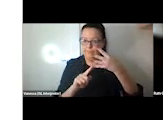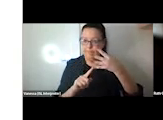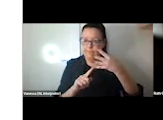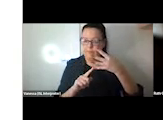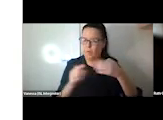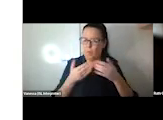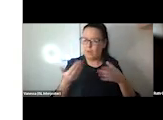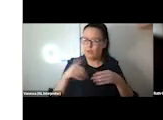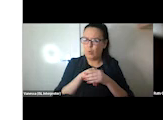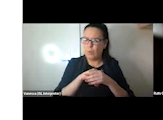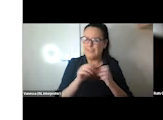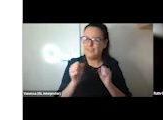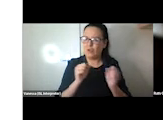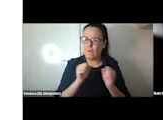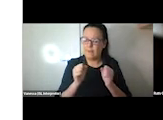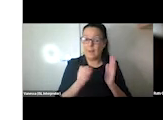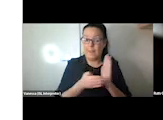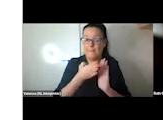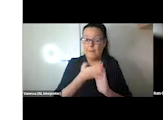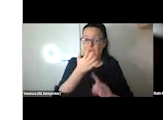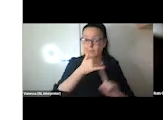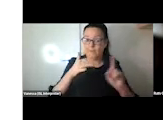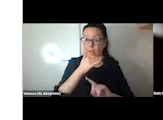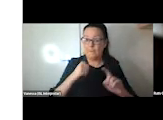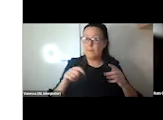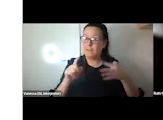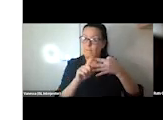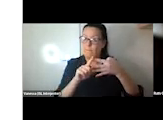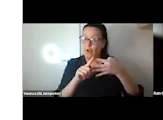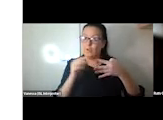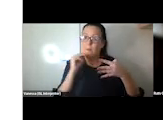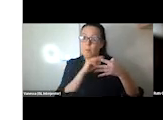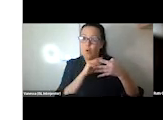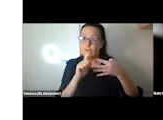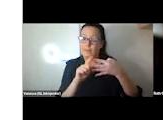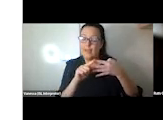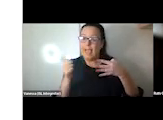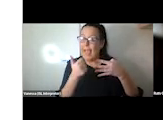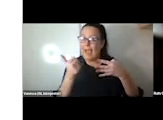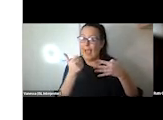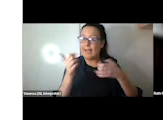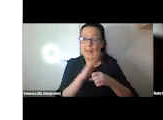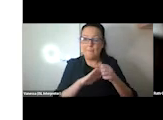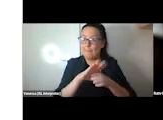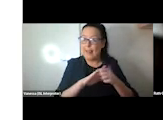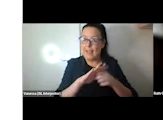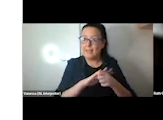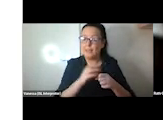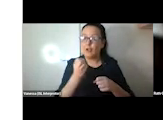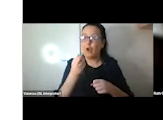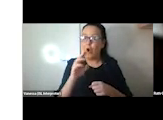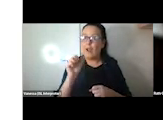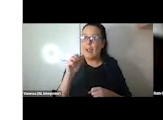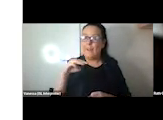service. And in relation to the built environment, I think the first one is very important. It says the use of any place or amenity owned, managed or controlled by a